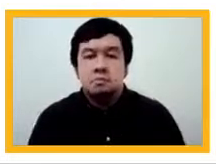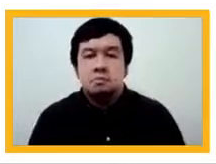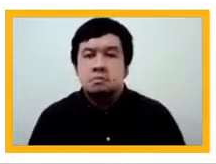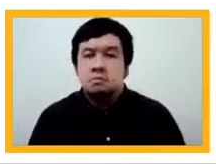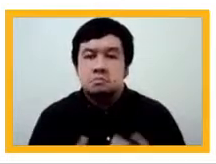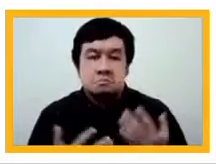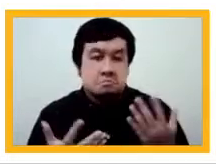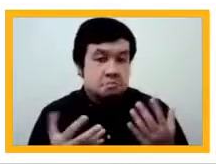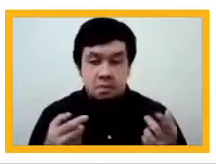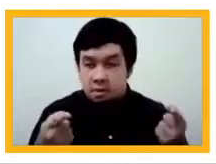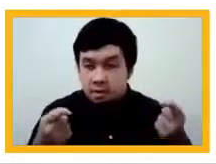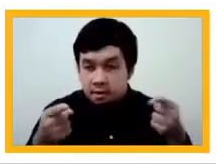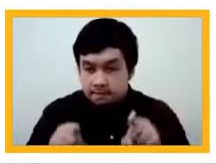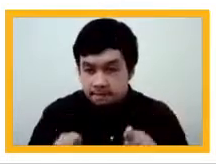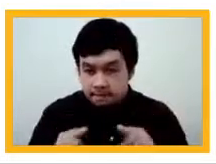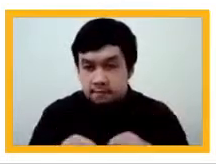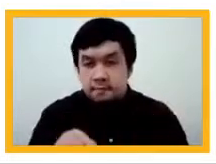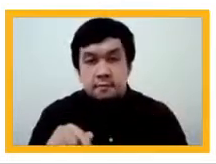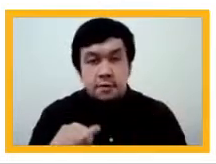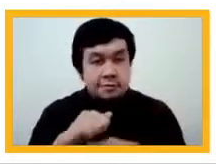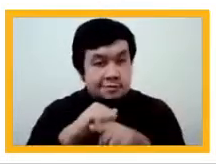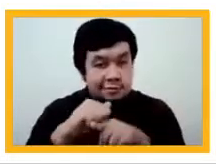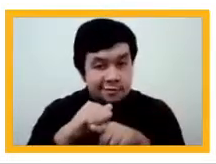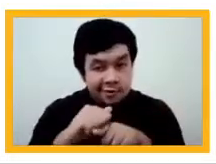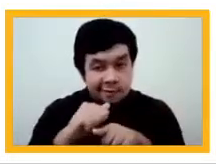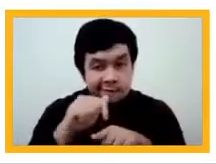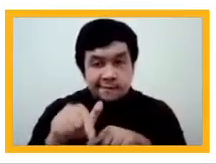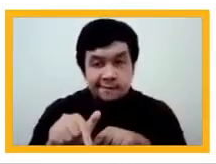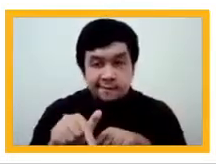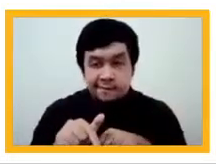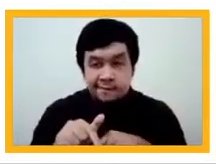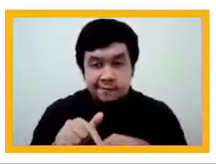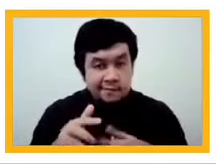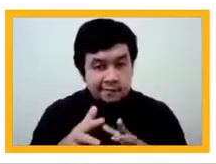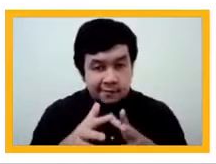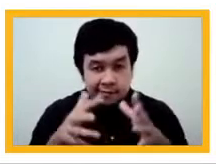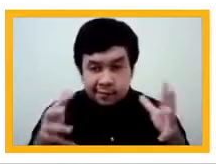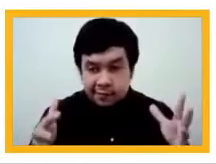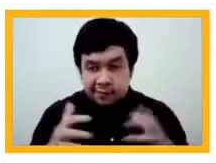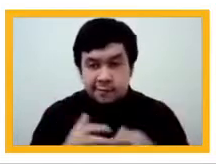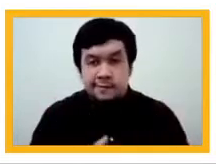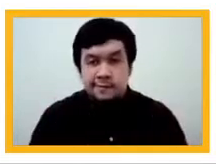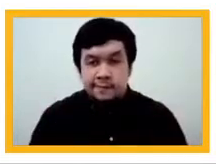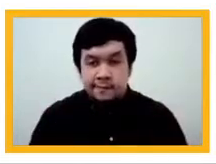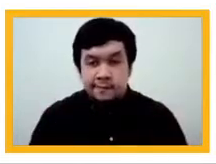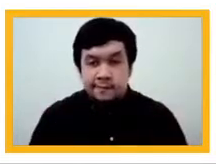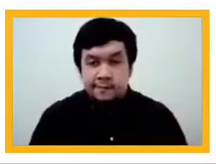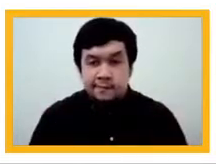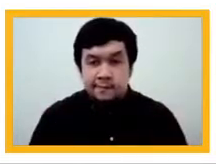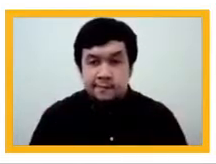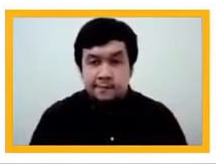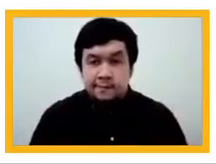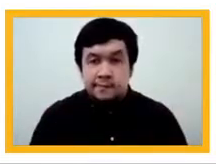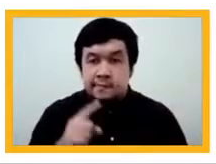Training was poor or even non-existent and only carried out on a job-specific basis.